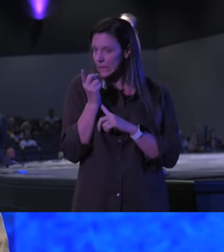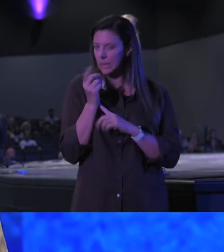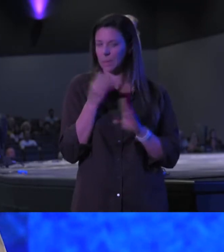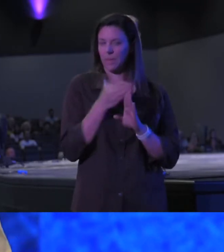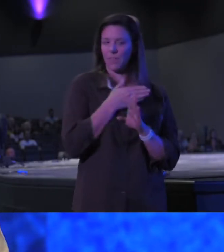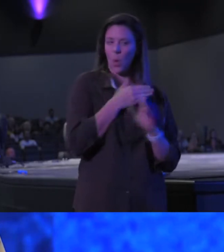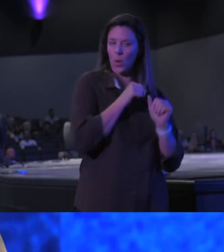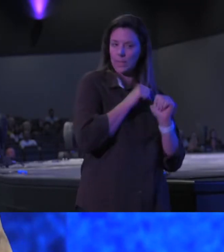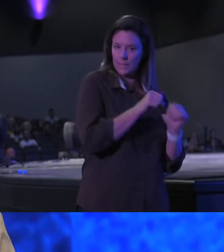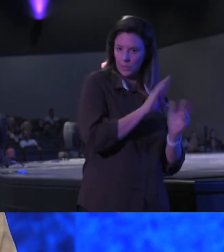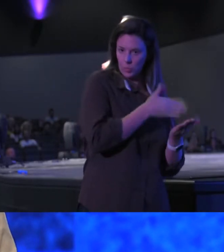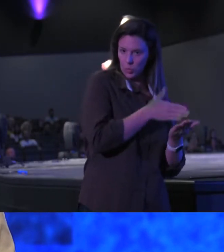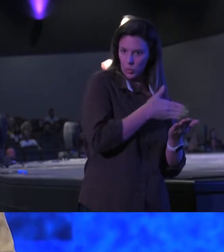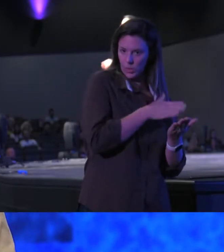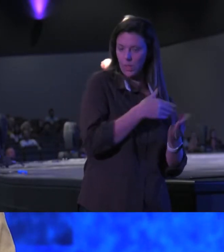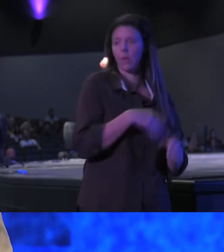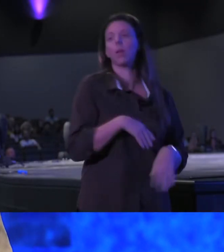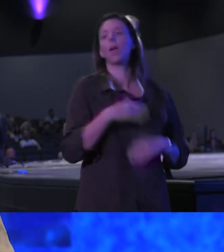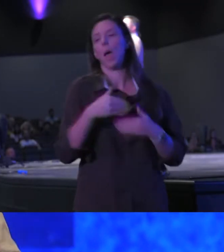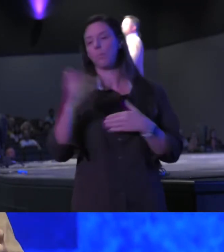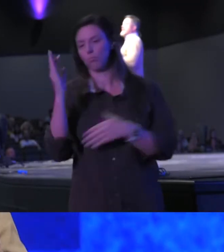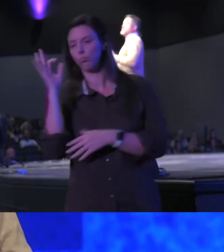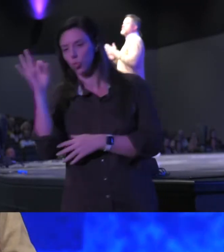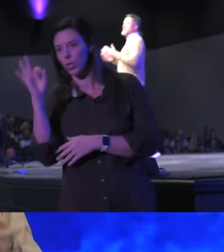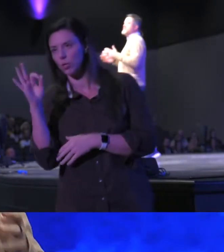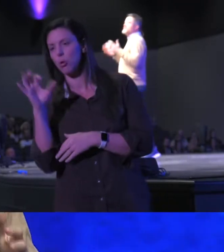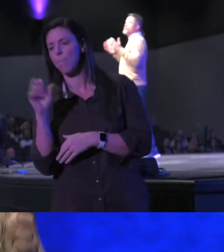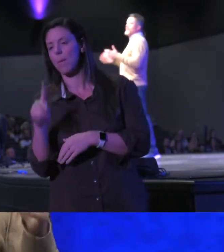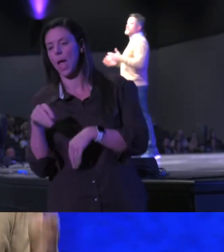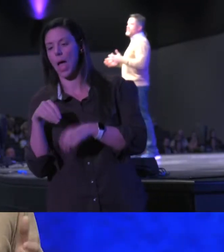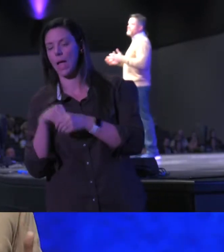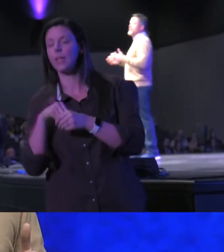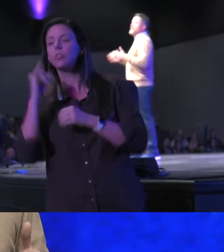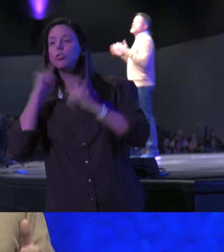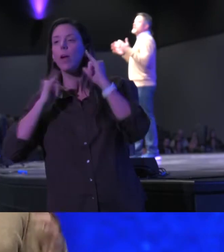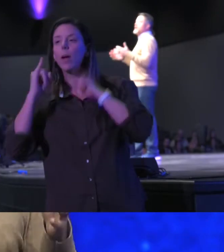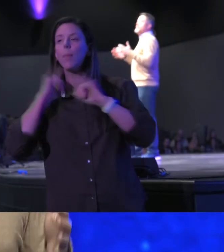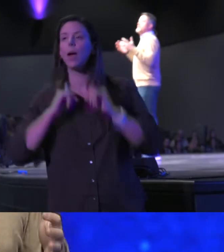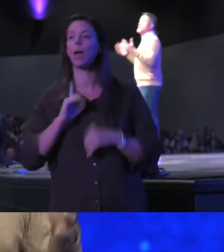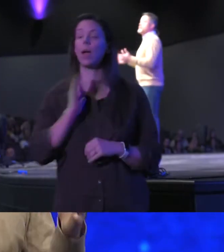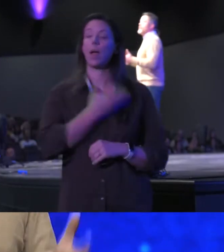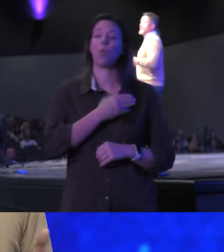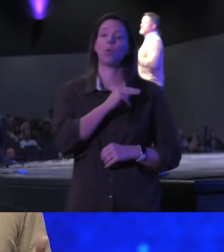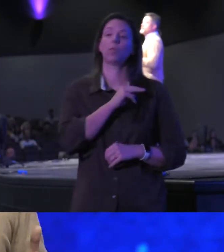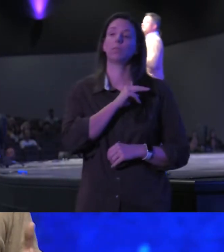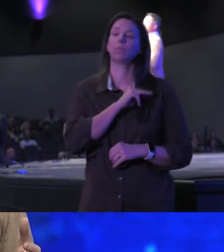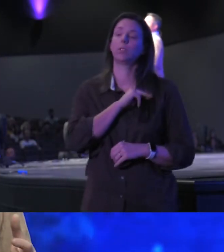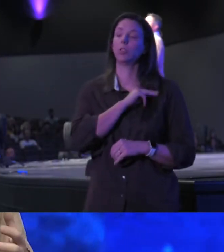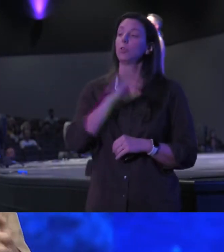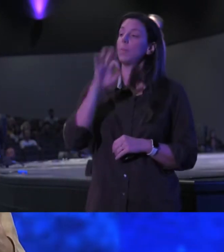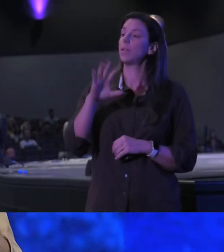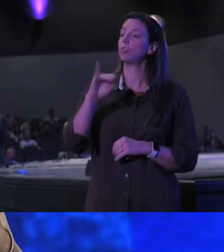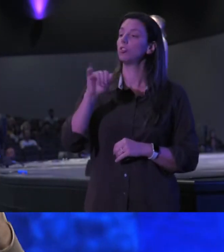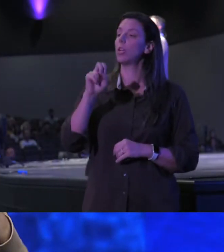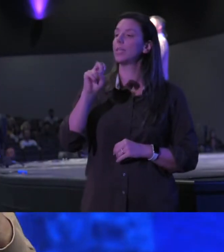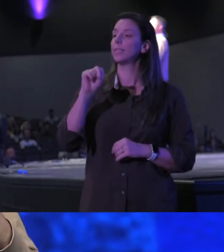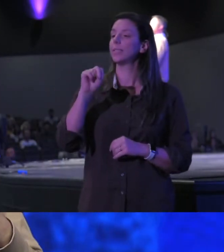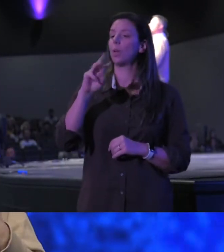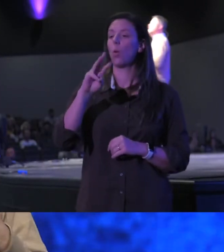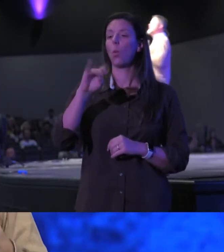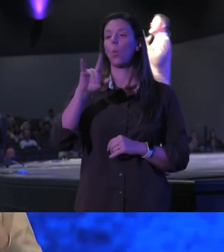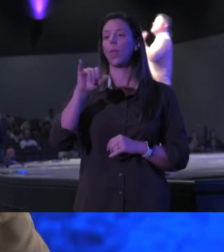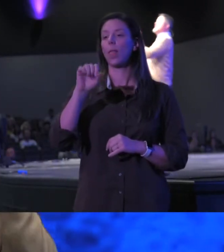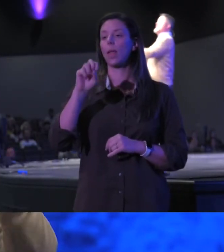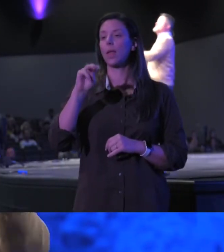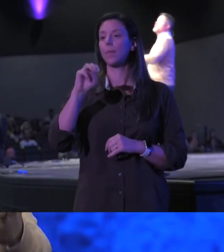up God's word right back in Jeremiah for our missions pastor, Jason Williamson, to come and to join us. And he's going to give us